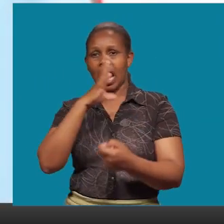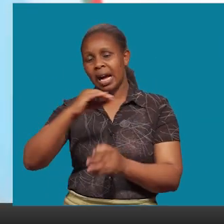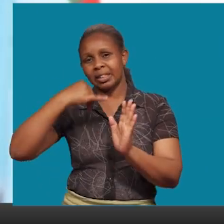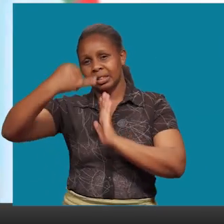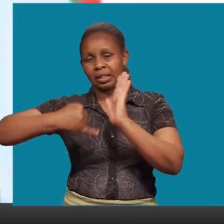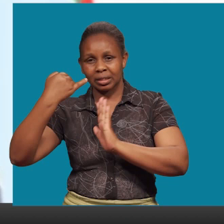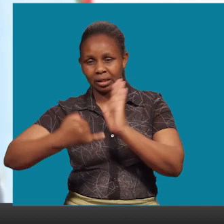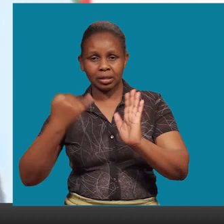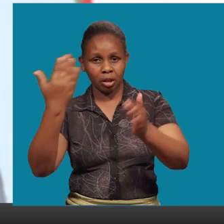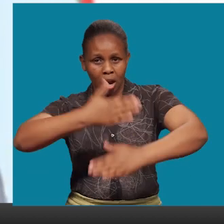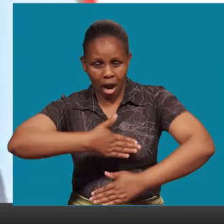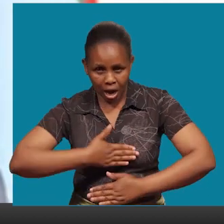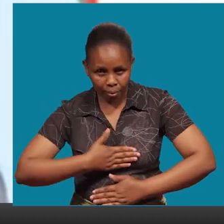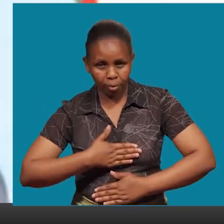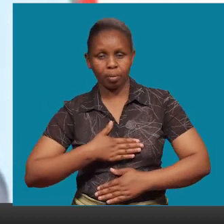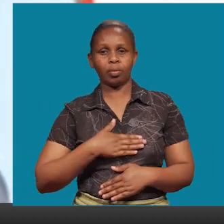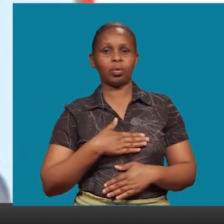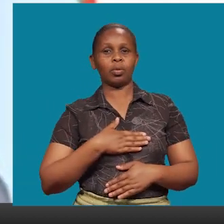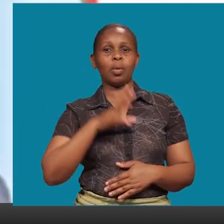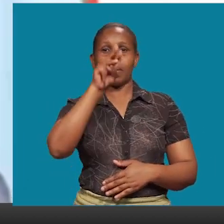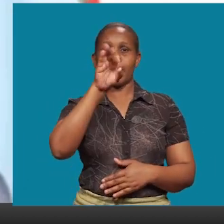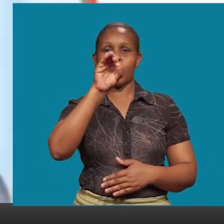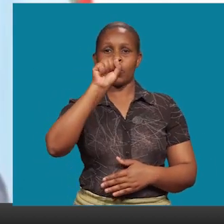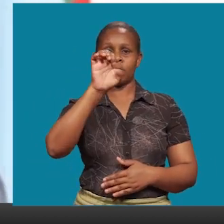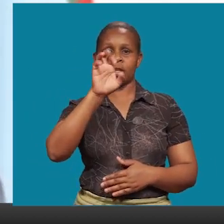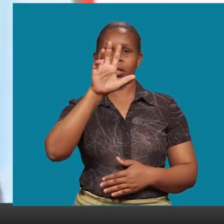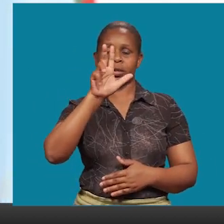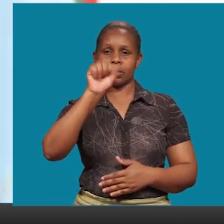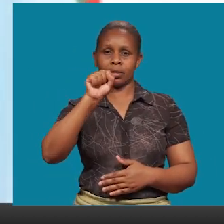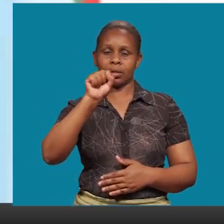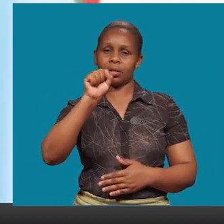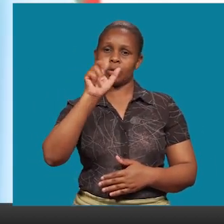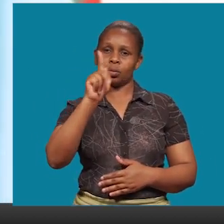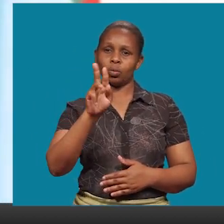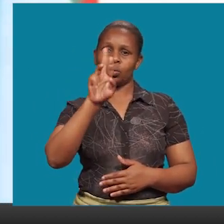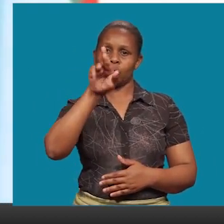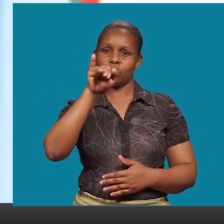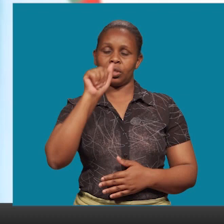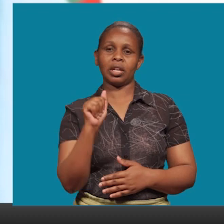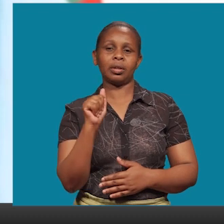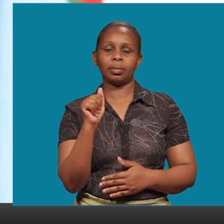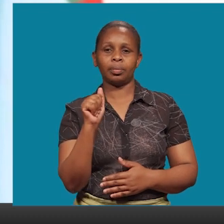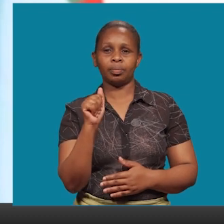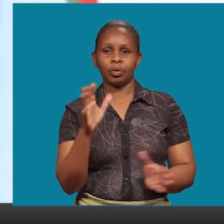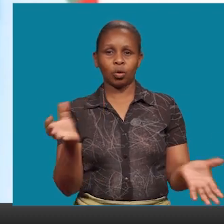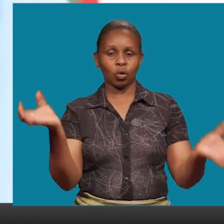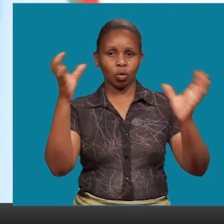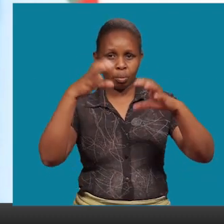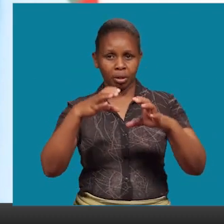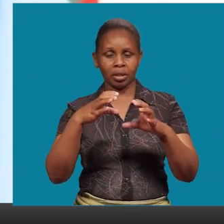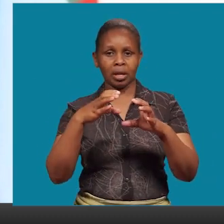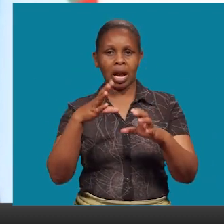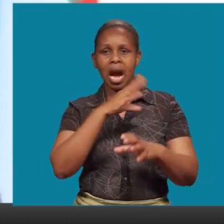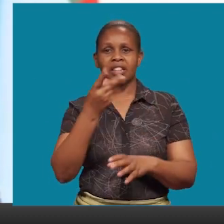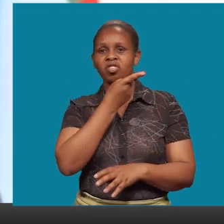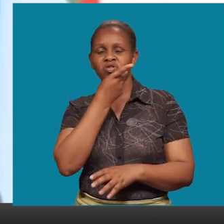Minister for Trade, Investment and Industry, the Honorable Moses Kuria, Minister